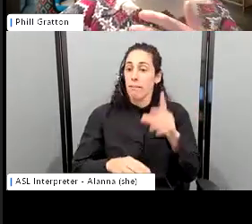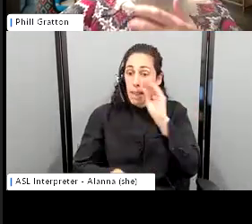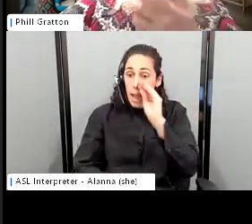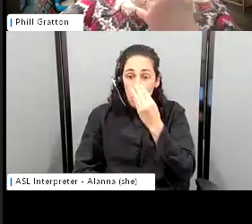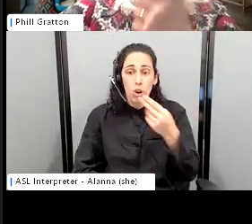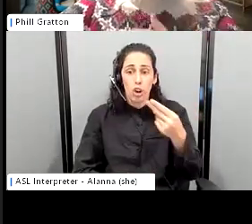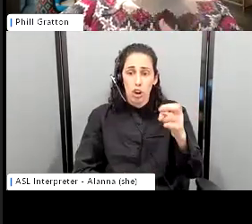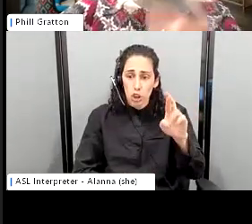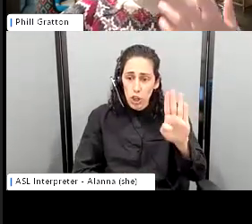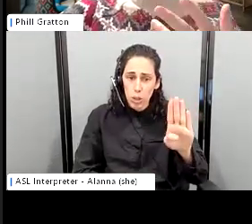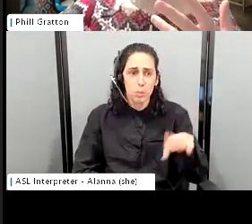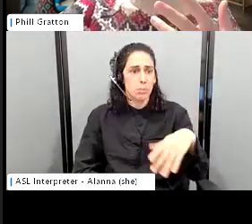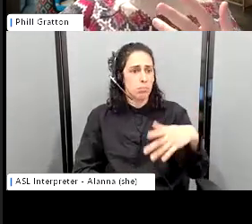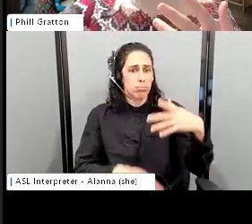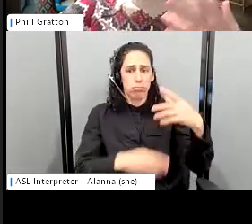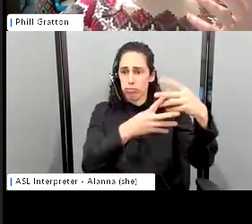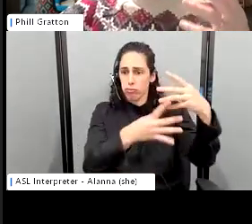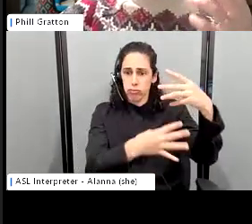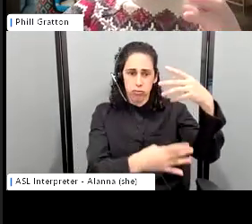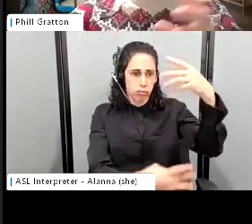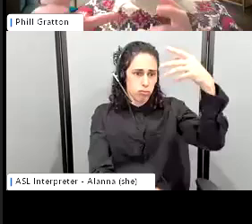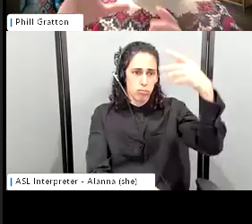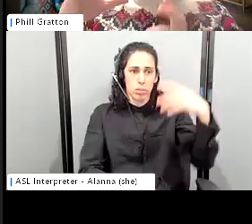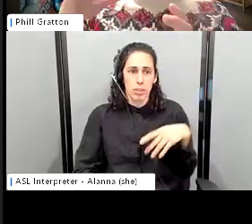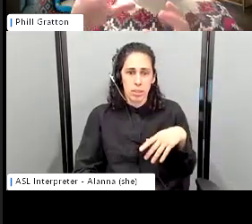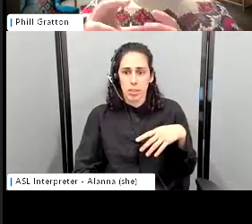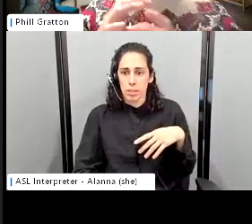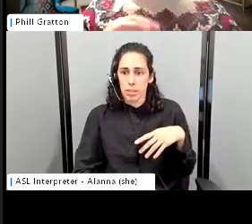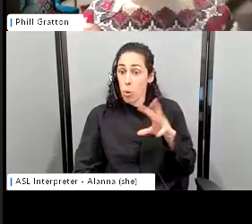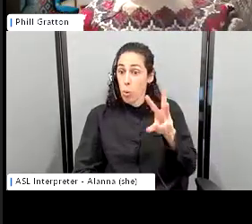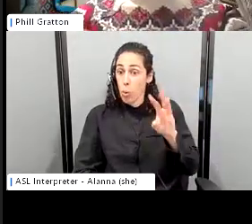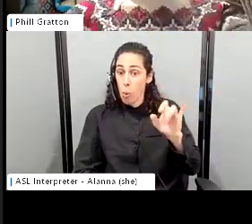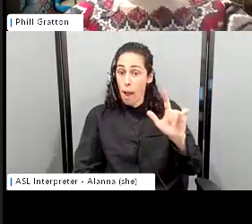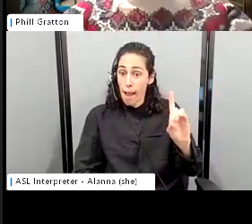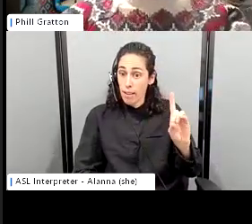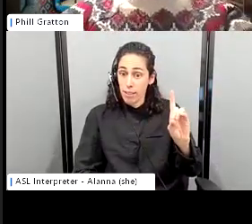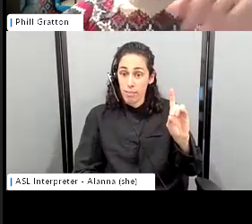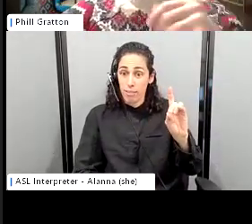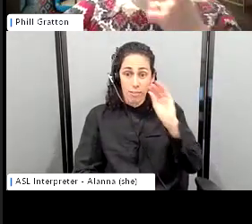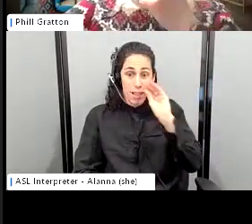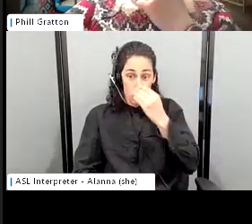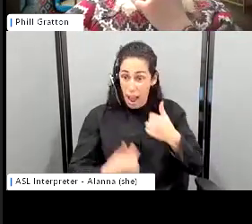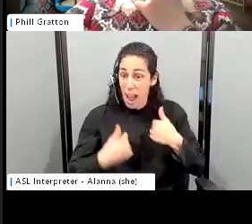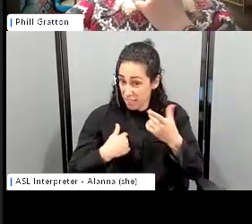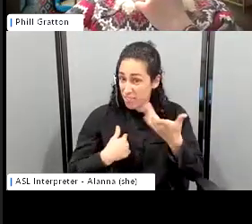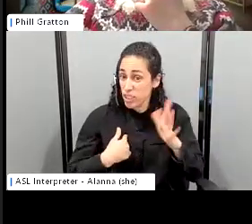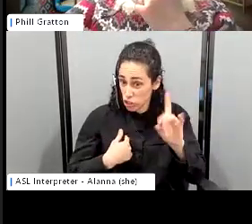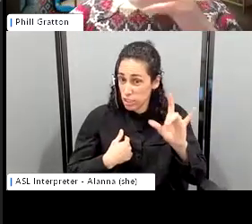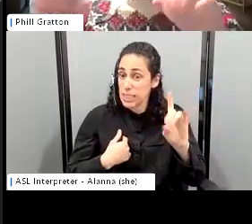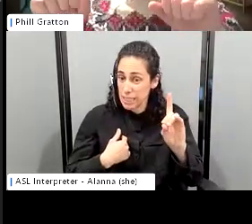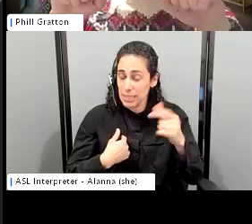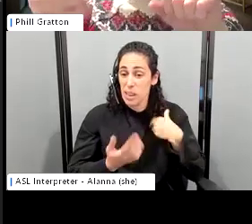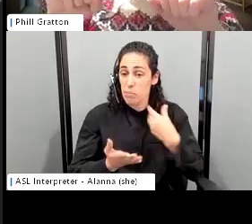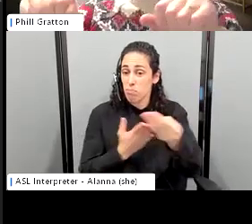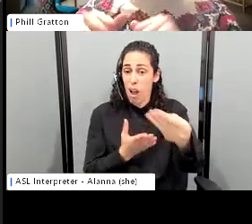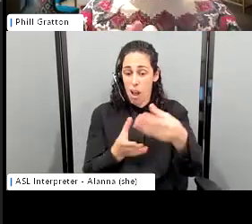these wildflowers. So I actually did that this summer, and I bought a bag of wildflower seed and I just started throwing it around in my garden. It